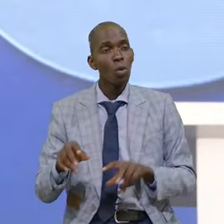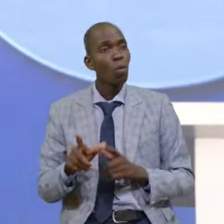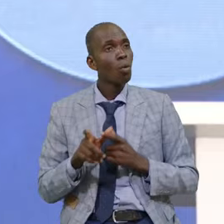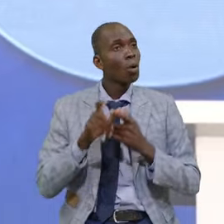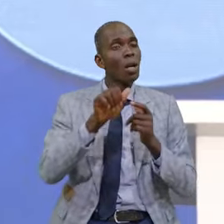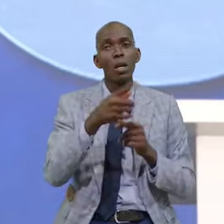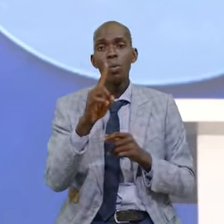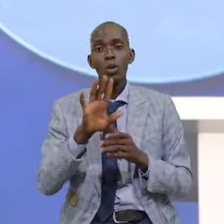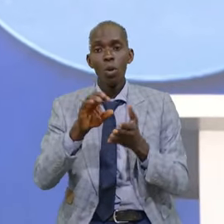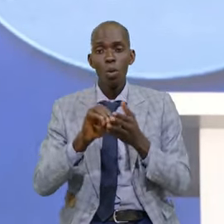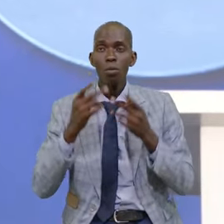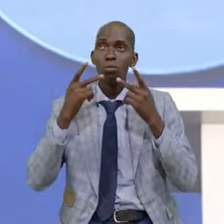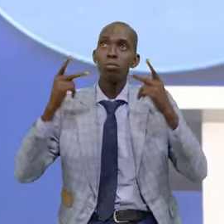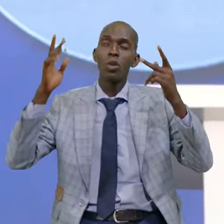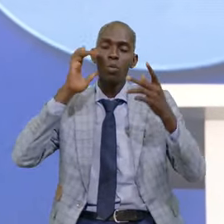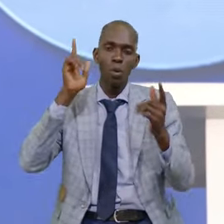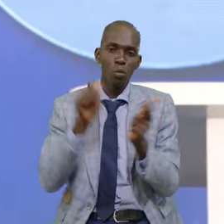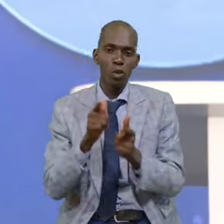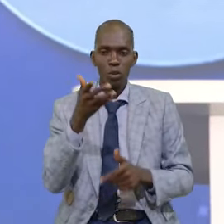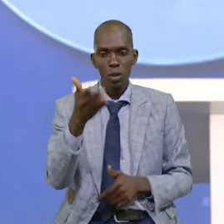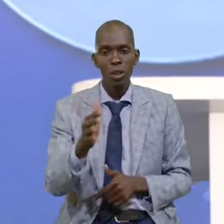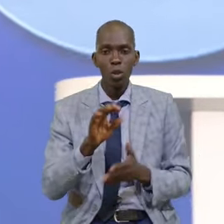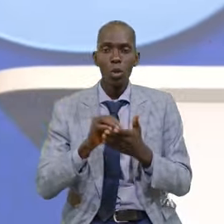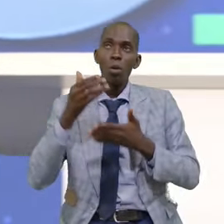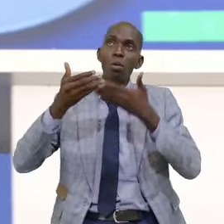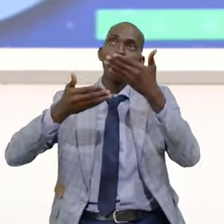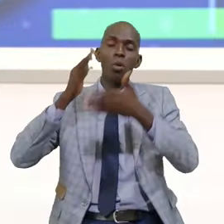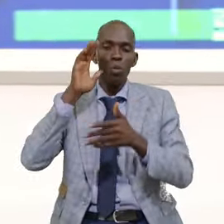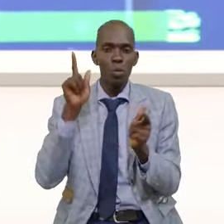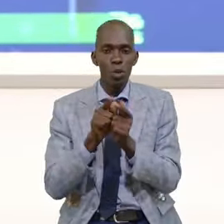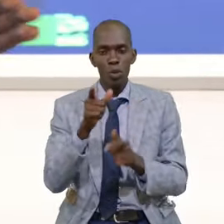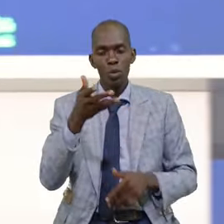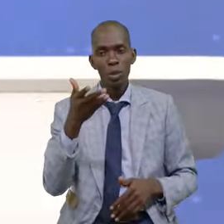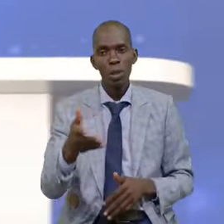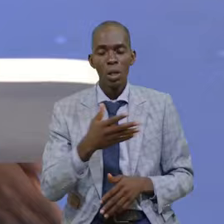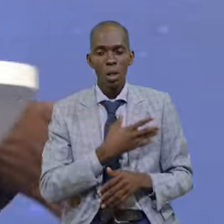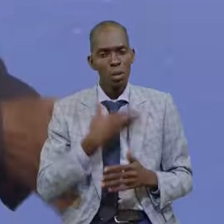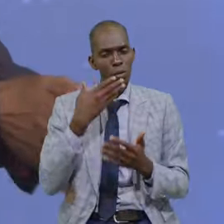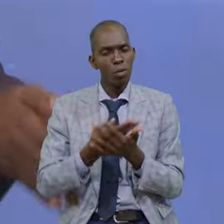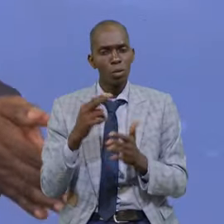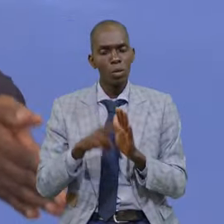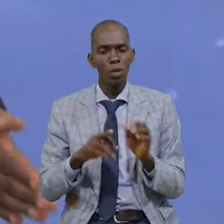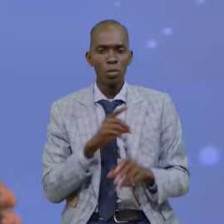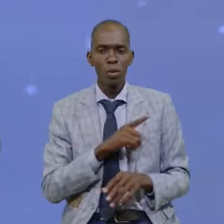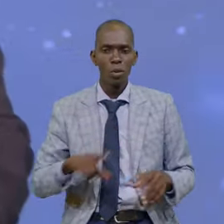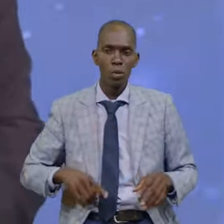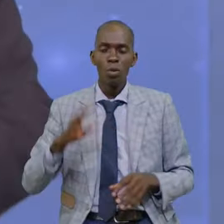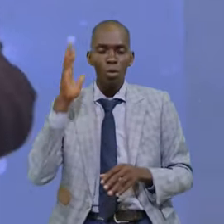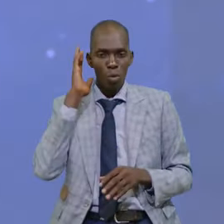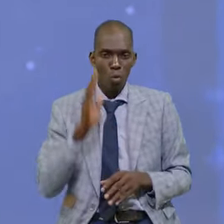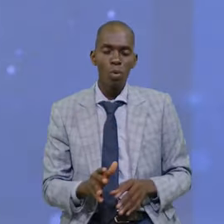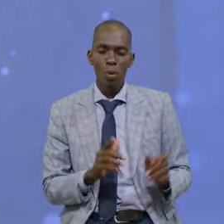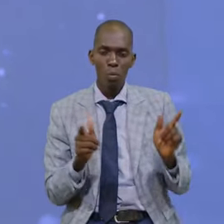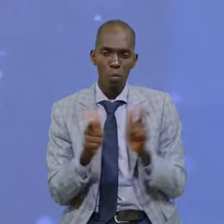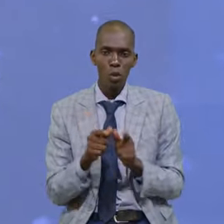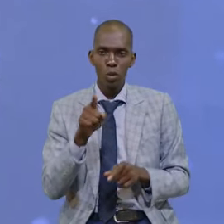come here. Your progress will come here. And the goodness of the Lord will come even here.